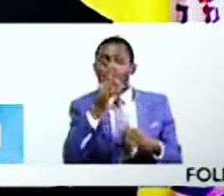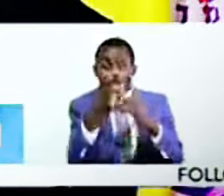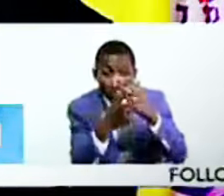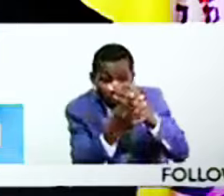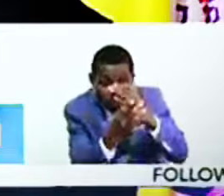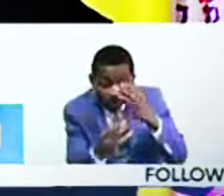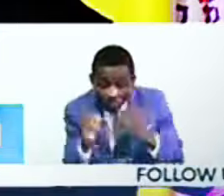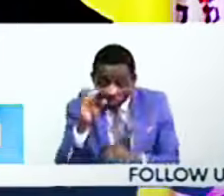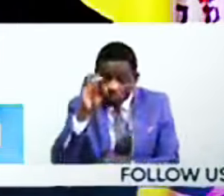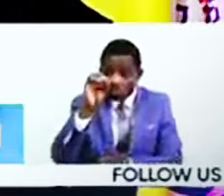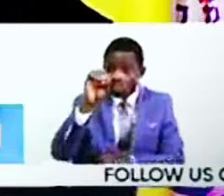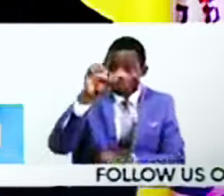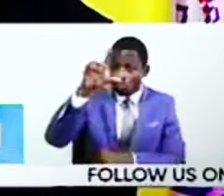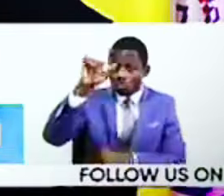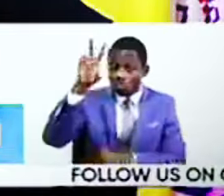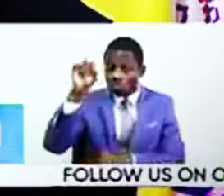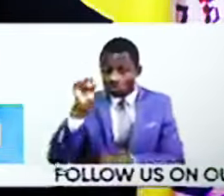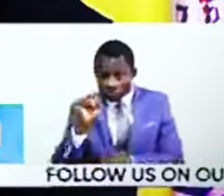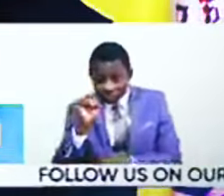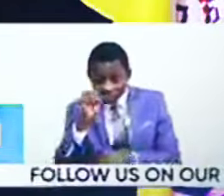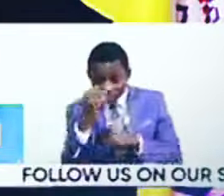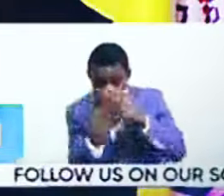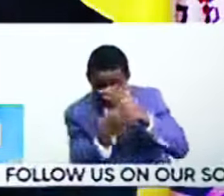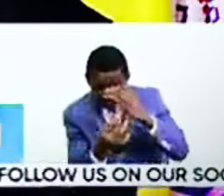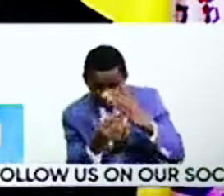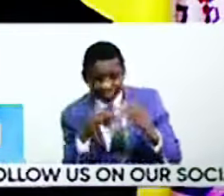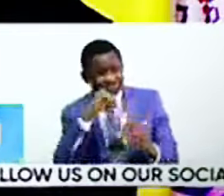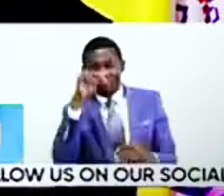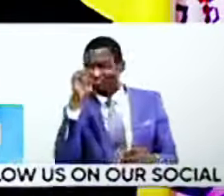The Apostle Paul says, it is he who anointed